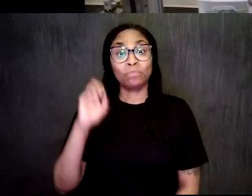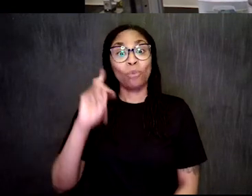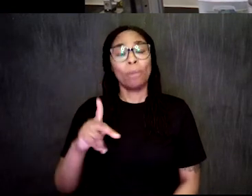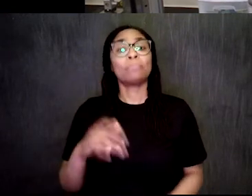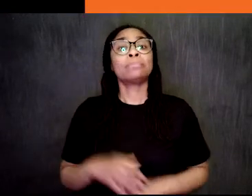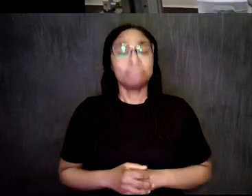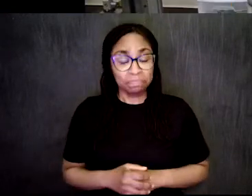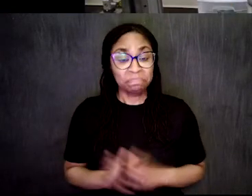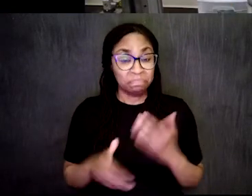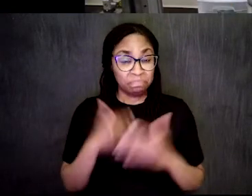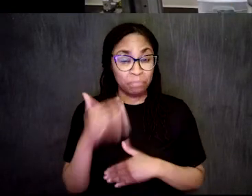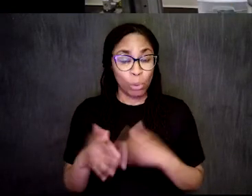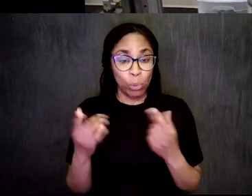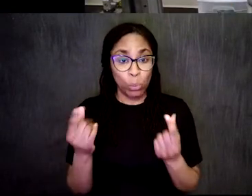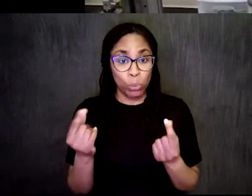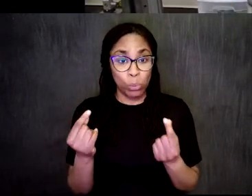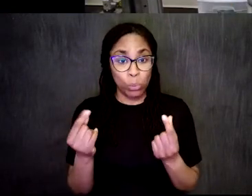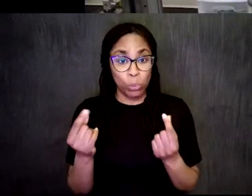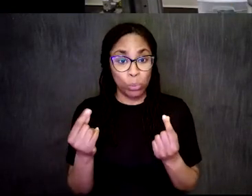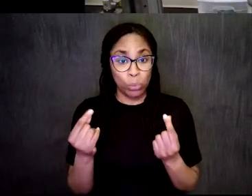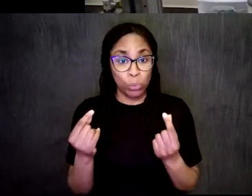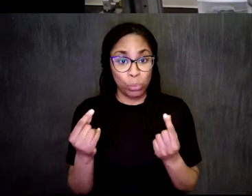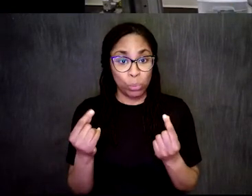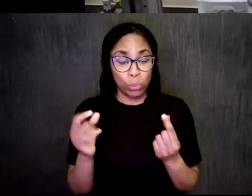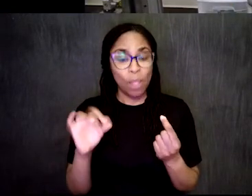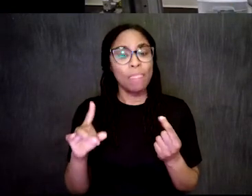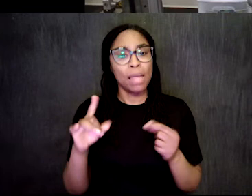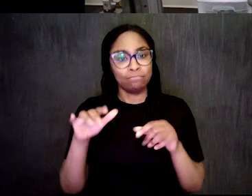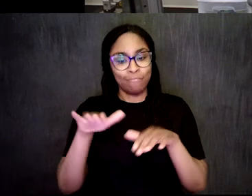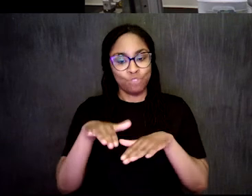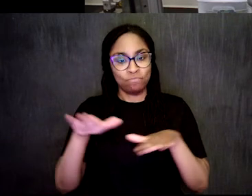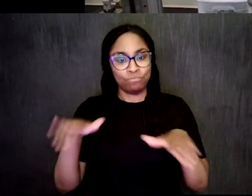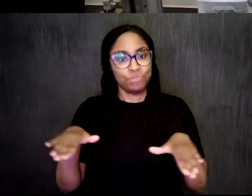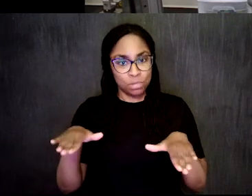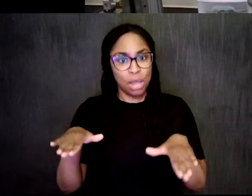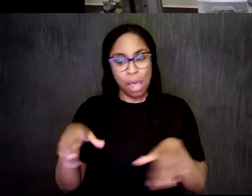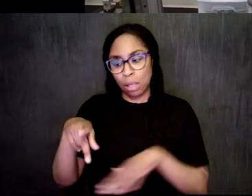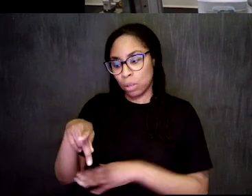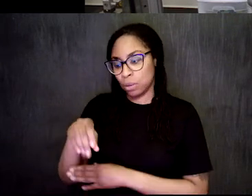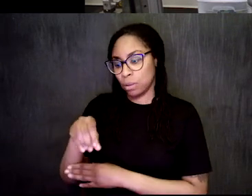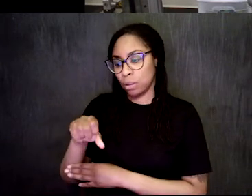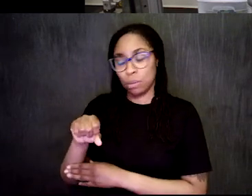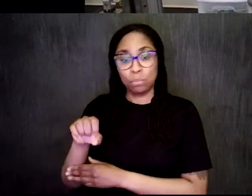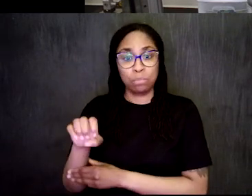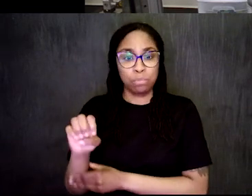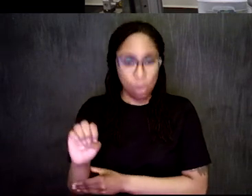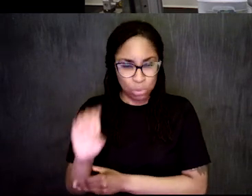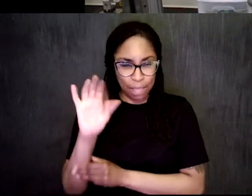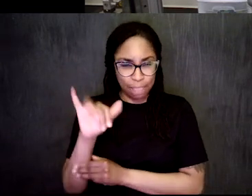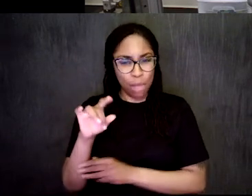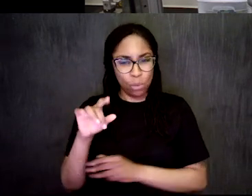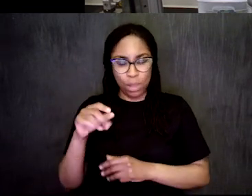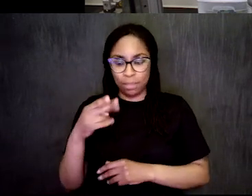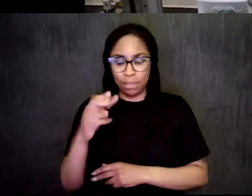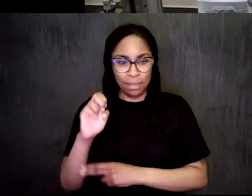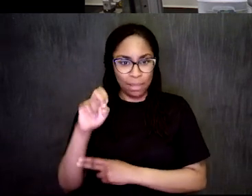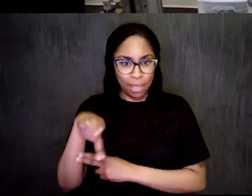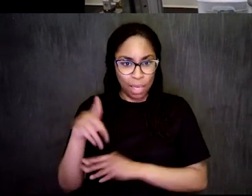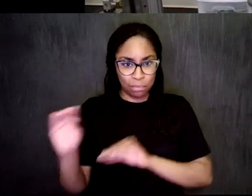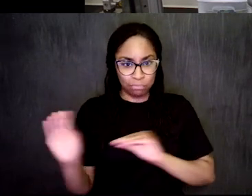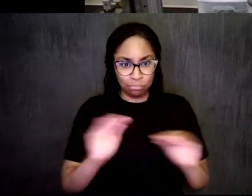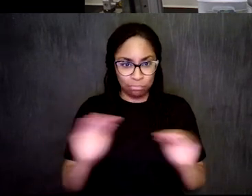10. Okay, for this next exercise, we're going to be pushing ourselves back into the child's pose. This is again going to help with some